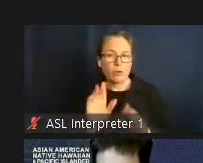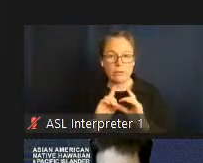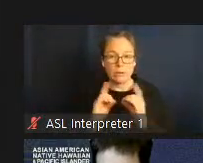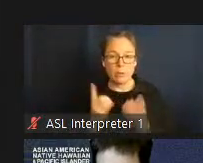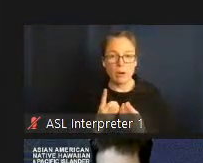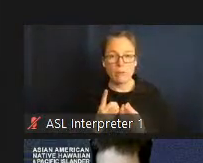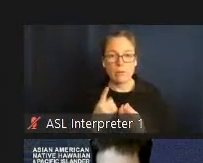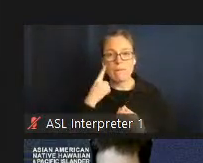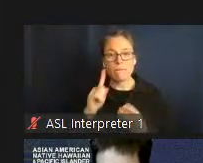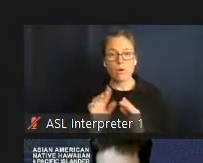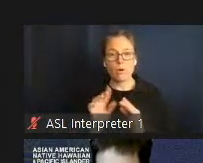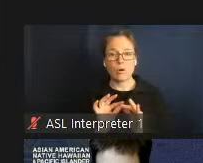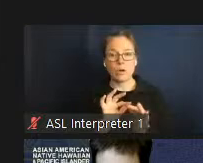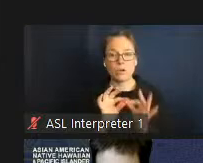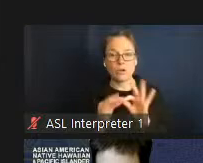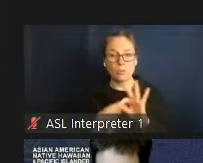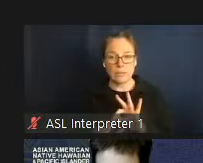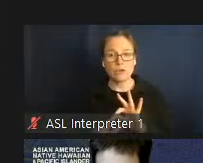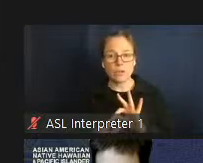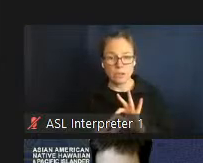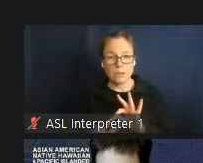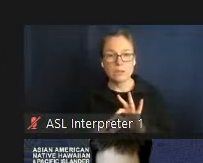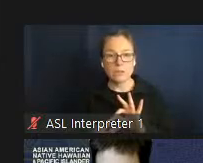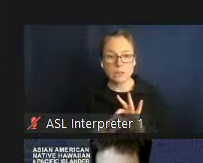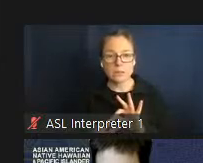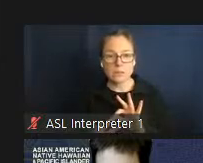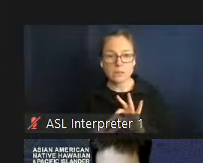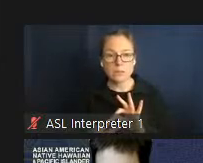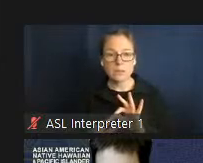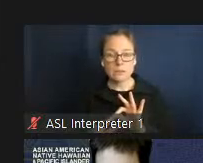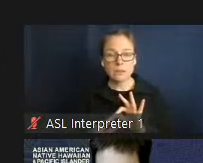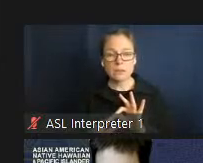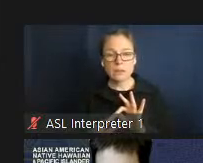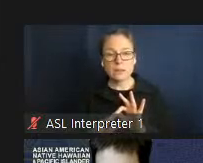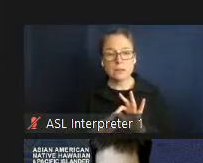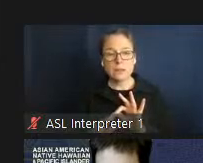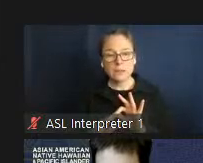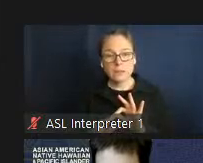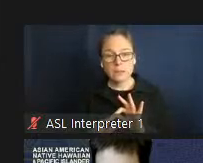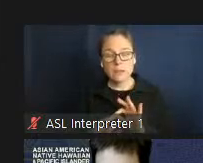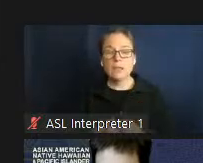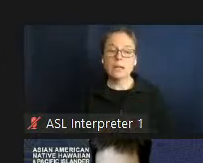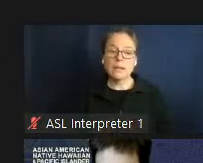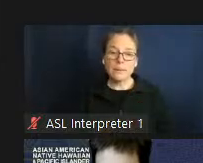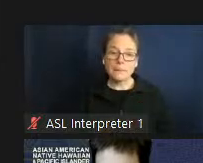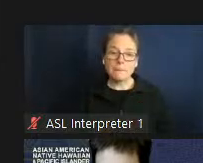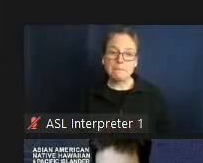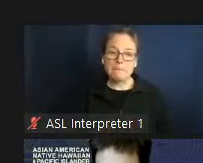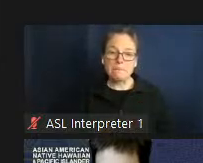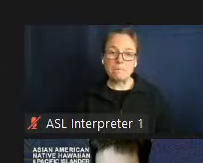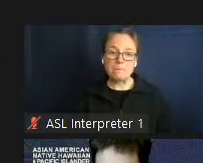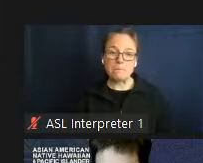for interpretation, which is the